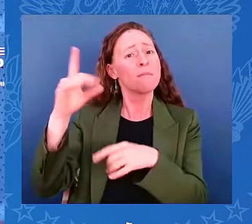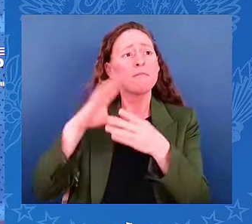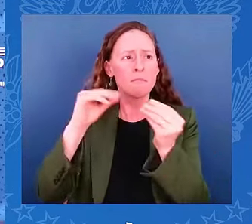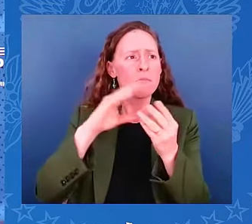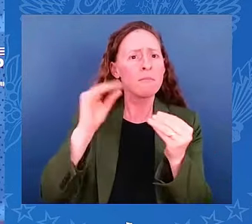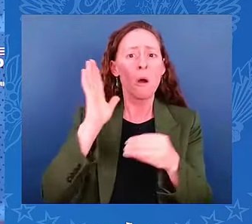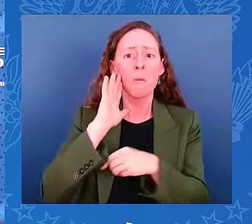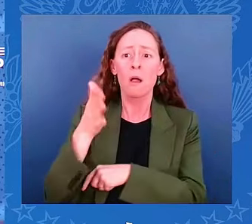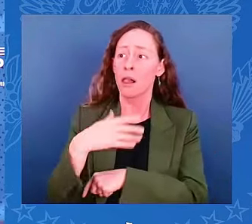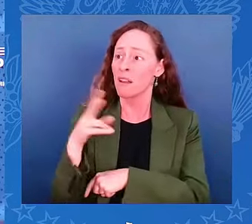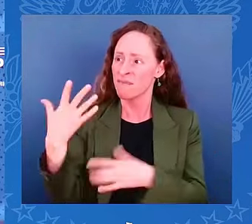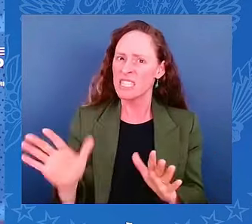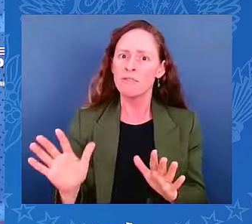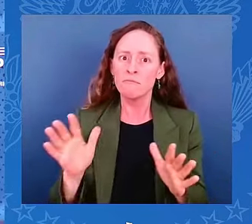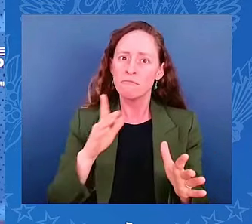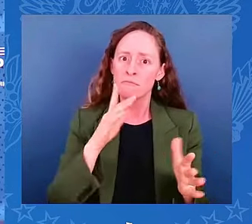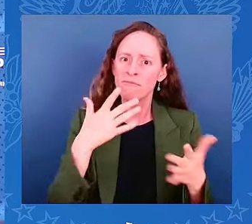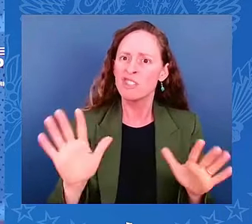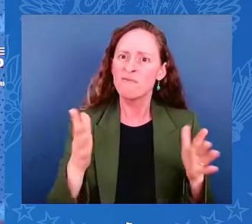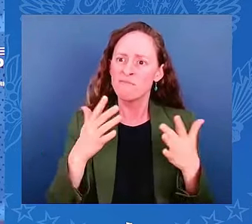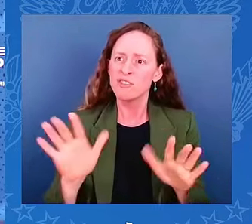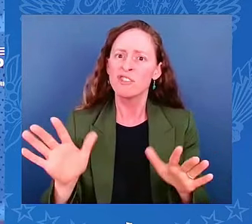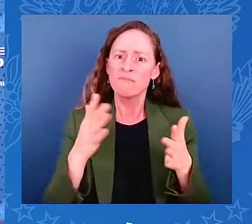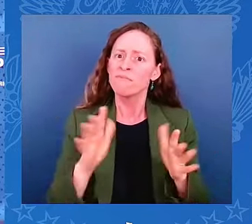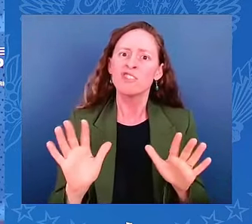families like mine and yours.